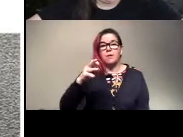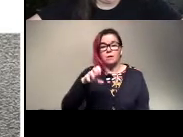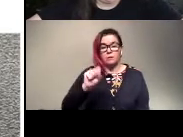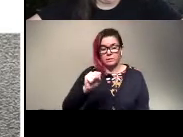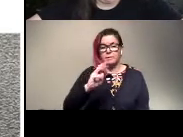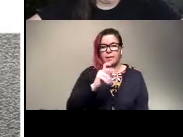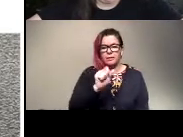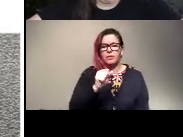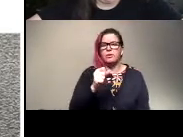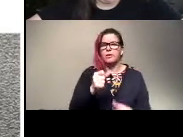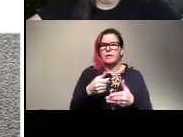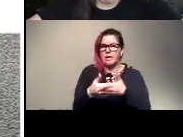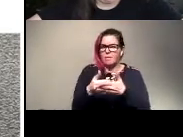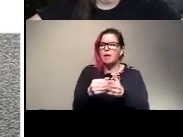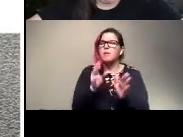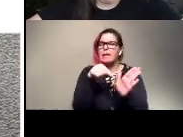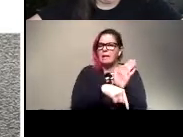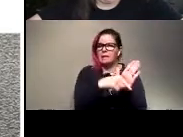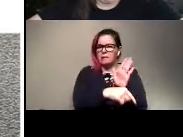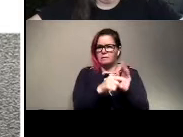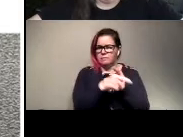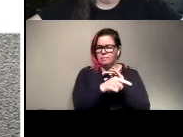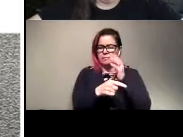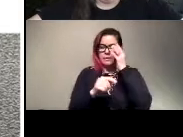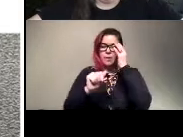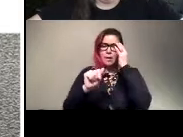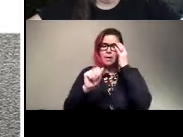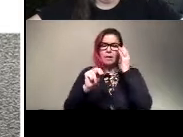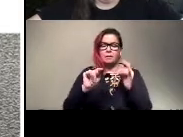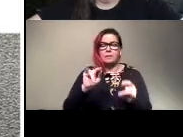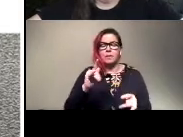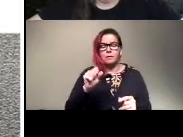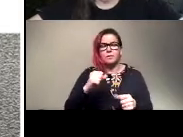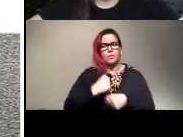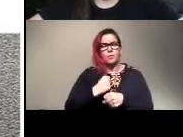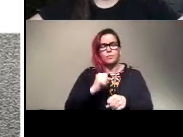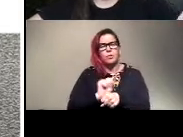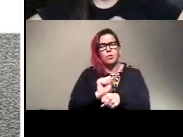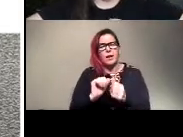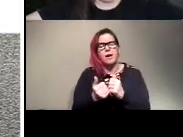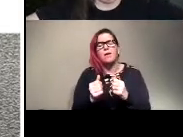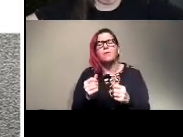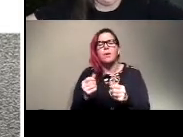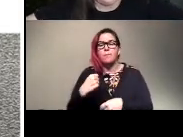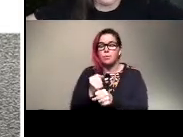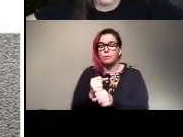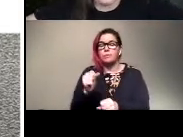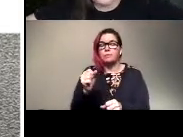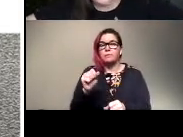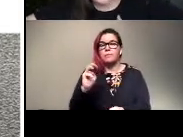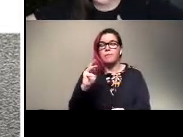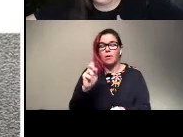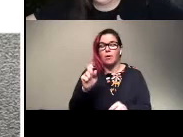killed. So the one thing about how antibiotics work is they're being produced by a microbe as it's growing, and